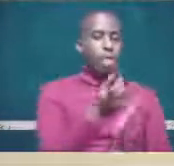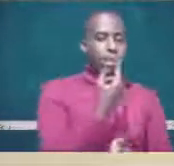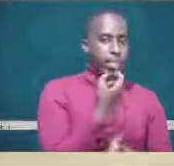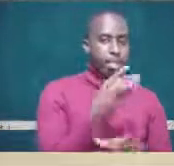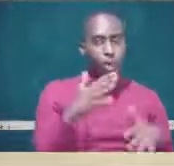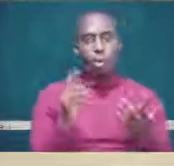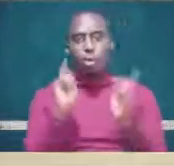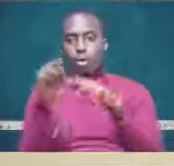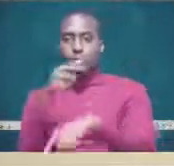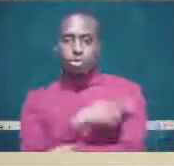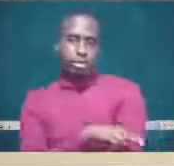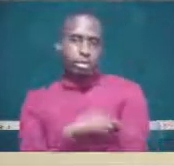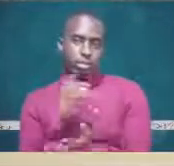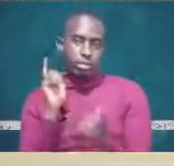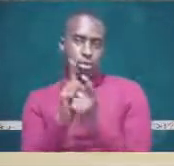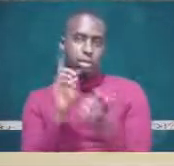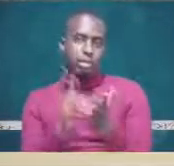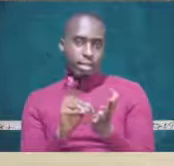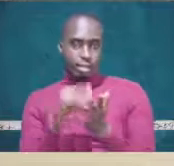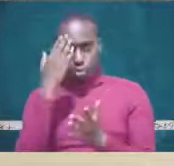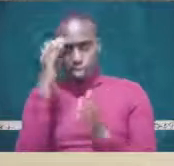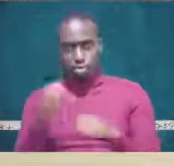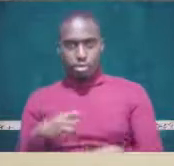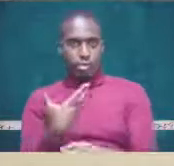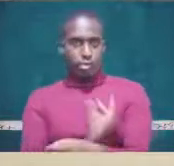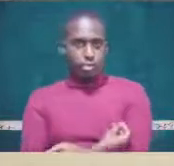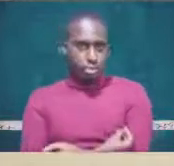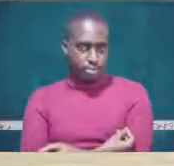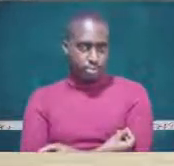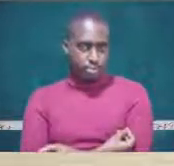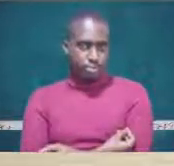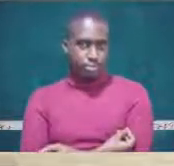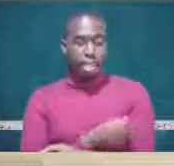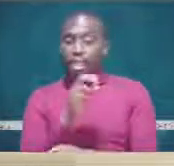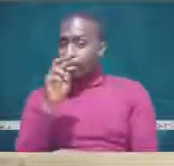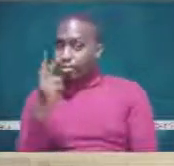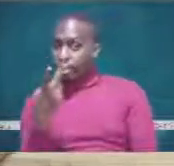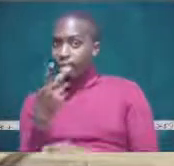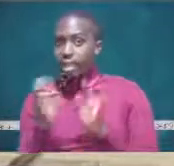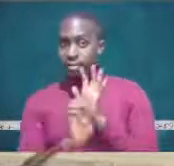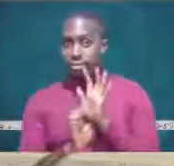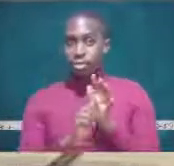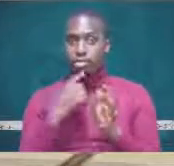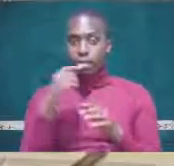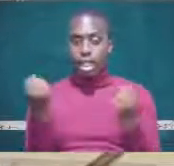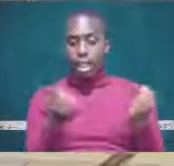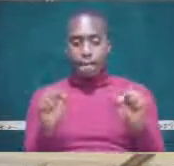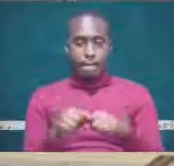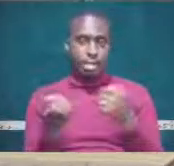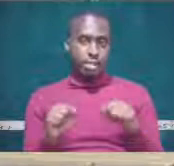or you're able to go to the doctor for treatment. The second example is car